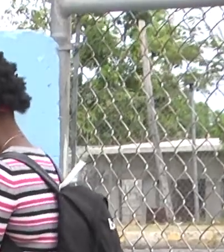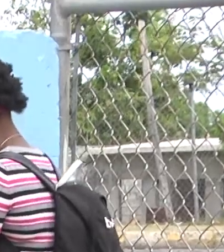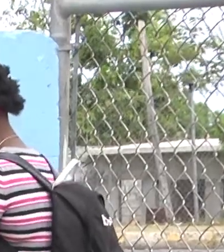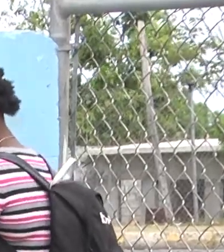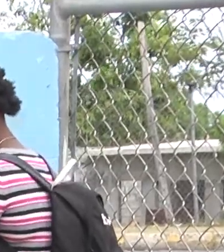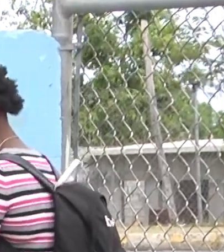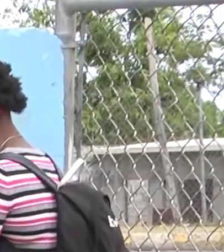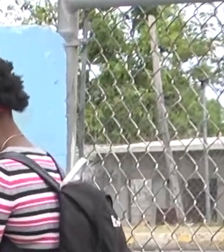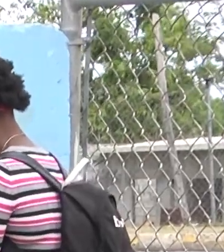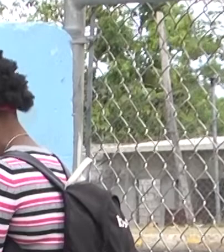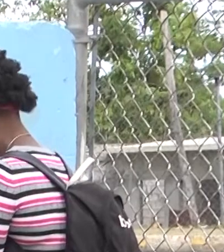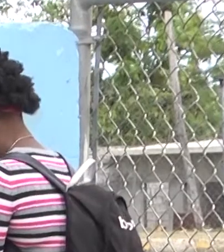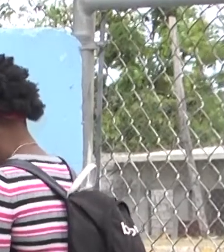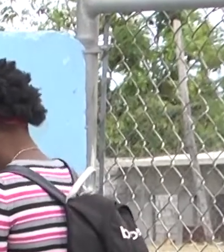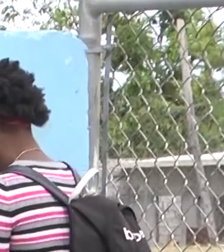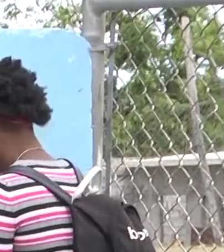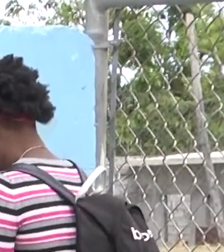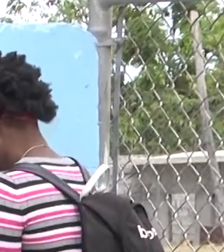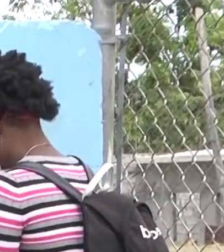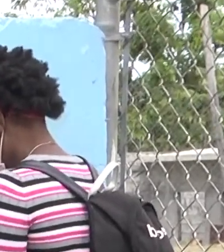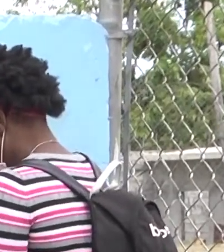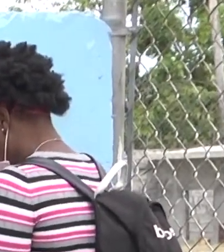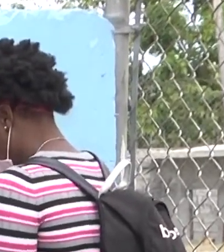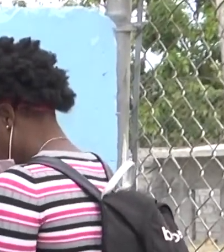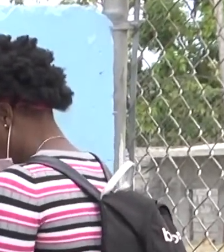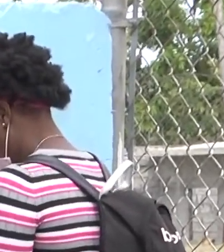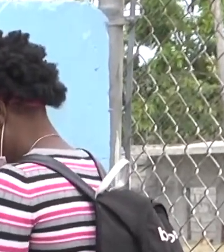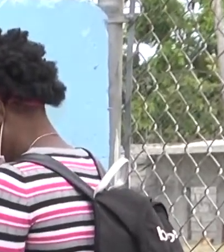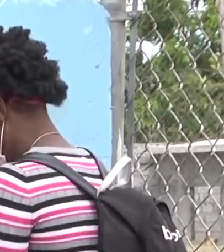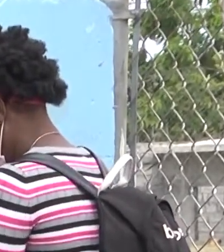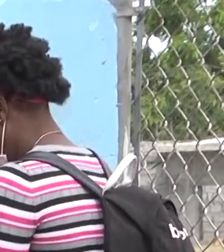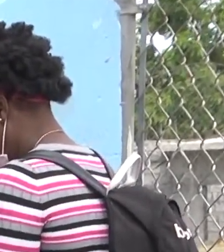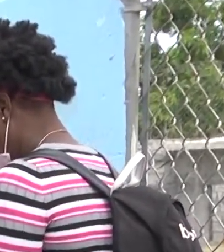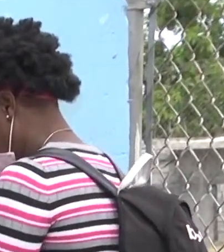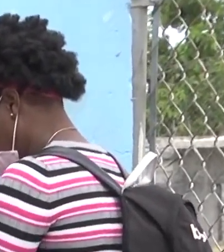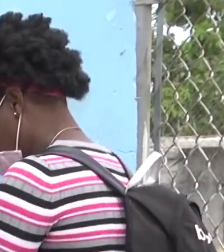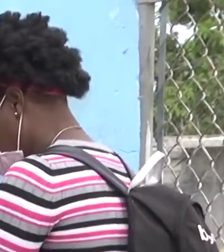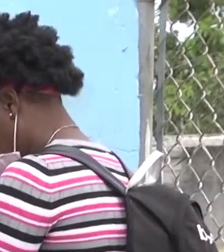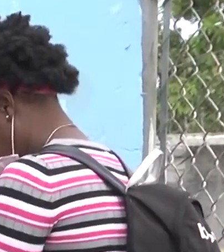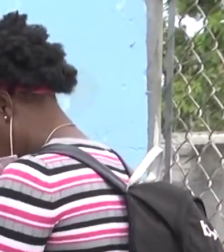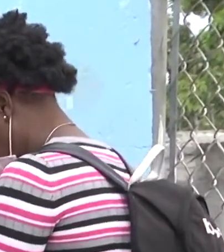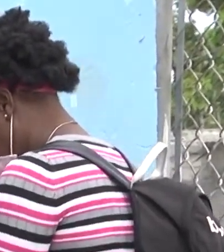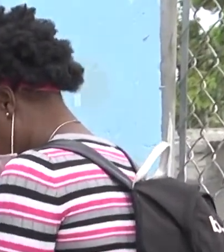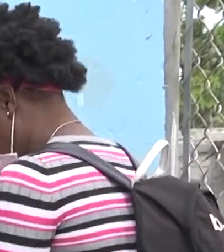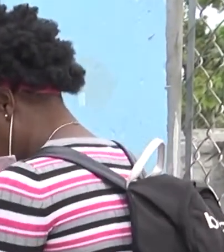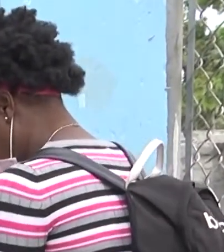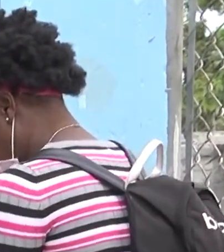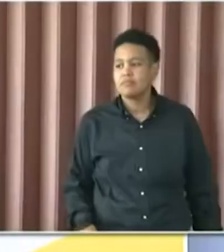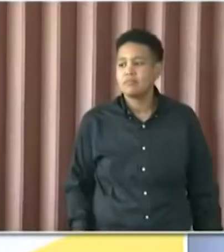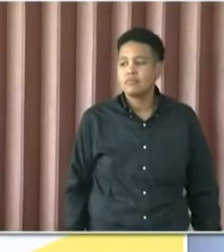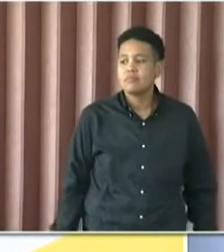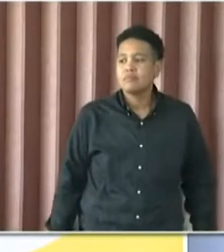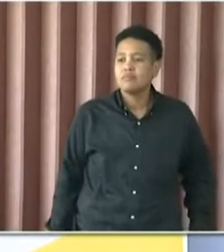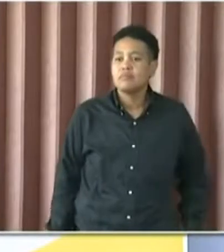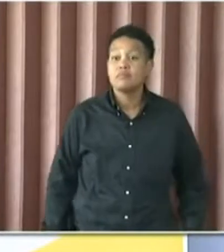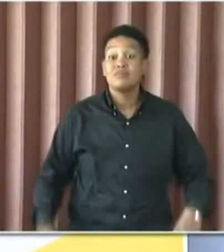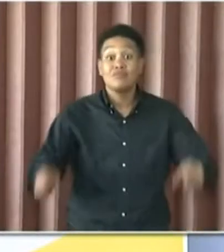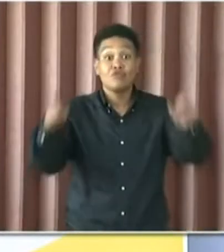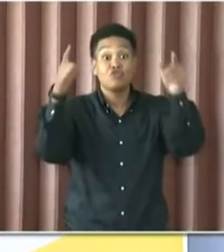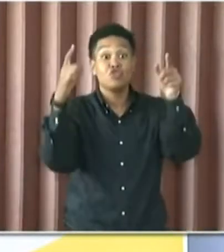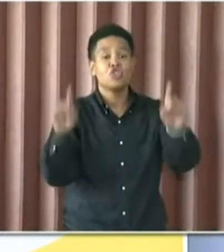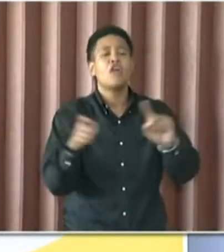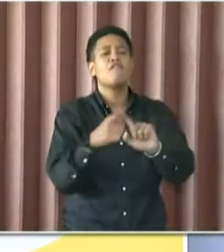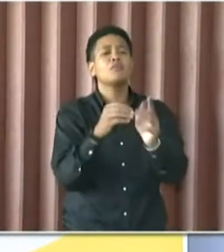4,315 of the students were placed in secondary level schools that are in proximity to the schools they currently attend. The results